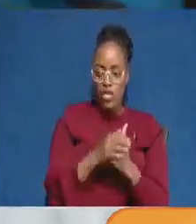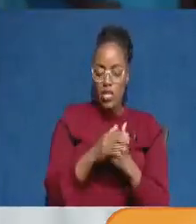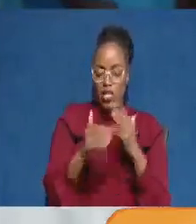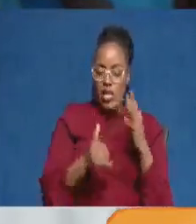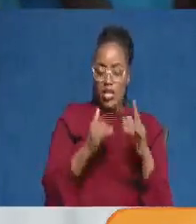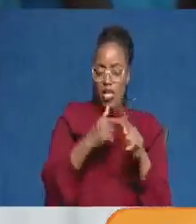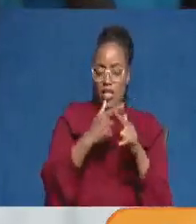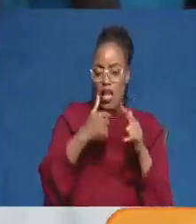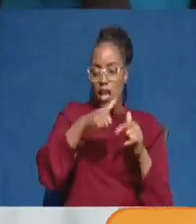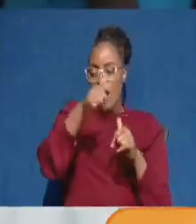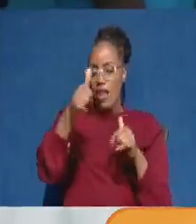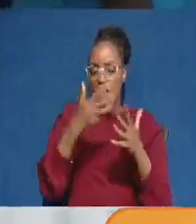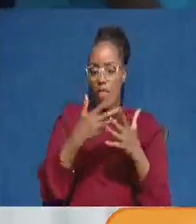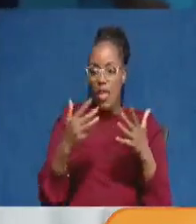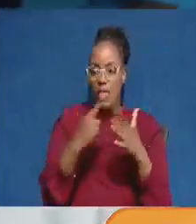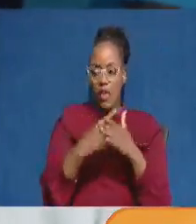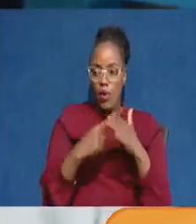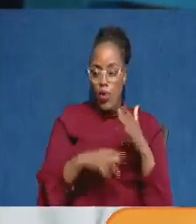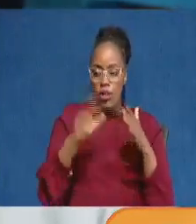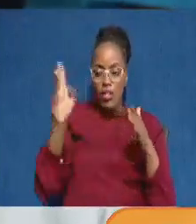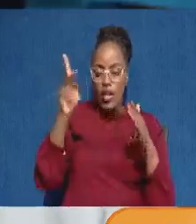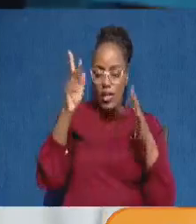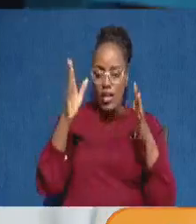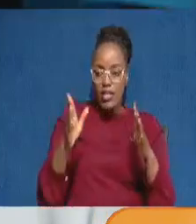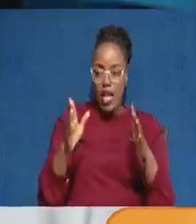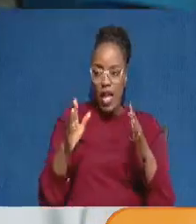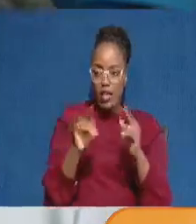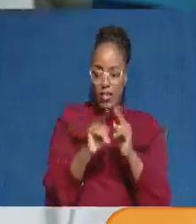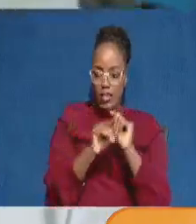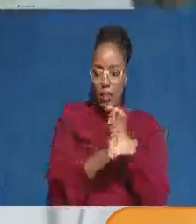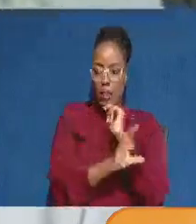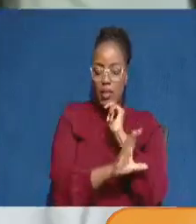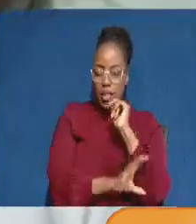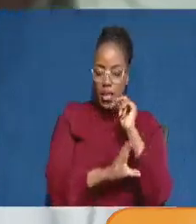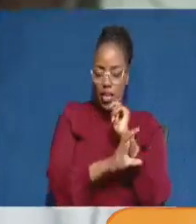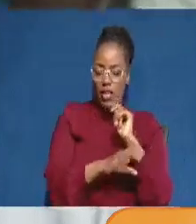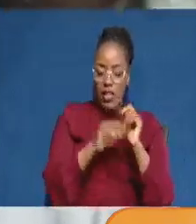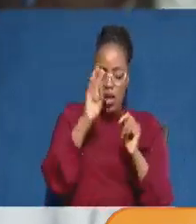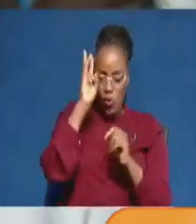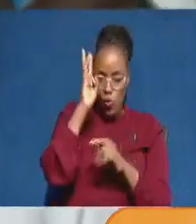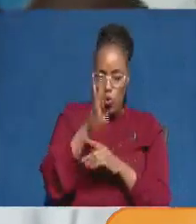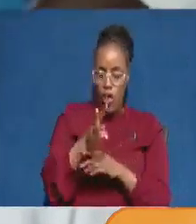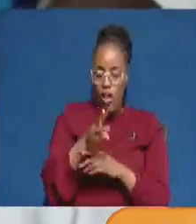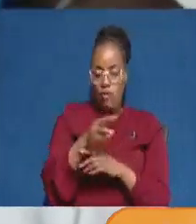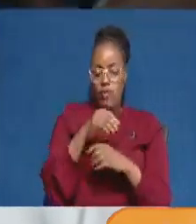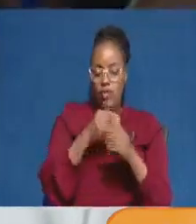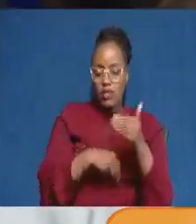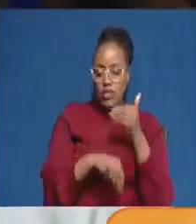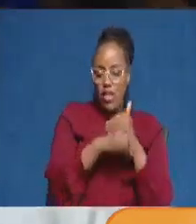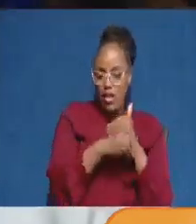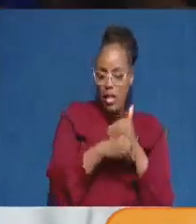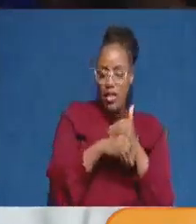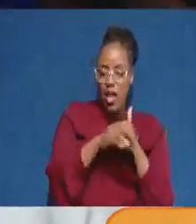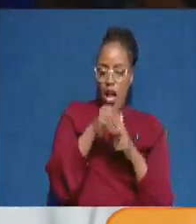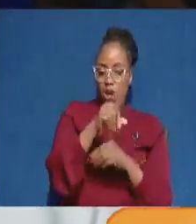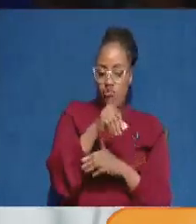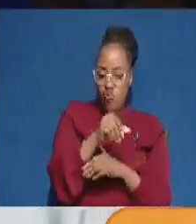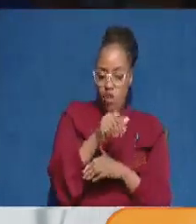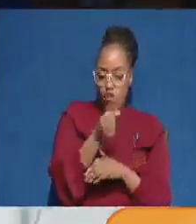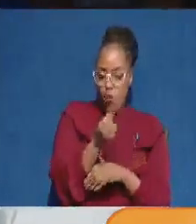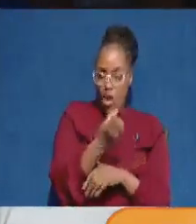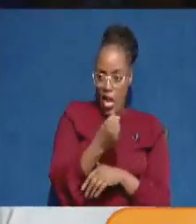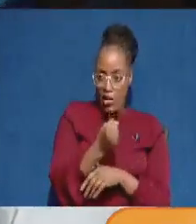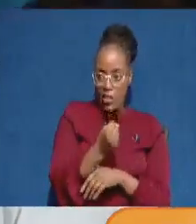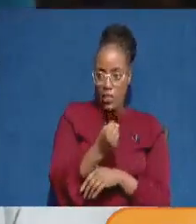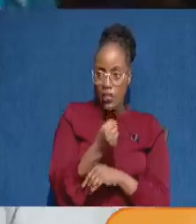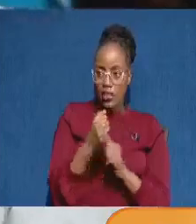Also, another thing is, Kenya as a country will be able to be fortifying our maize flour with, so it will